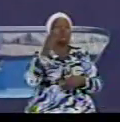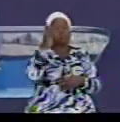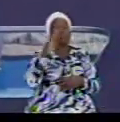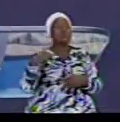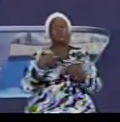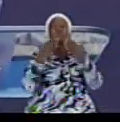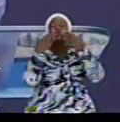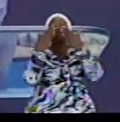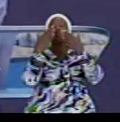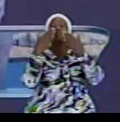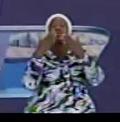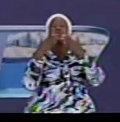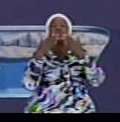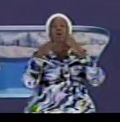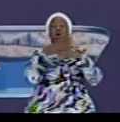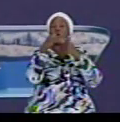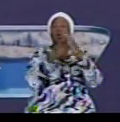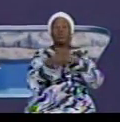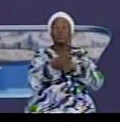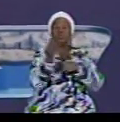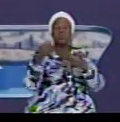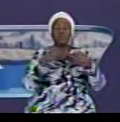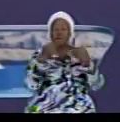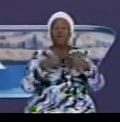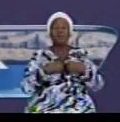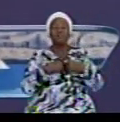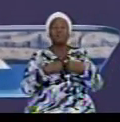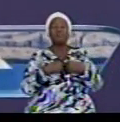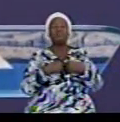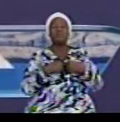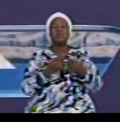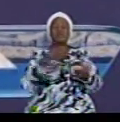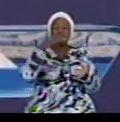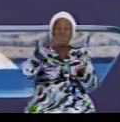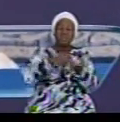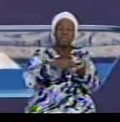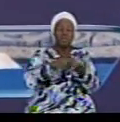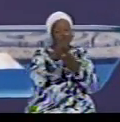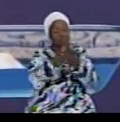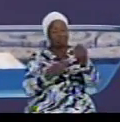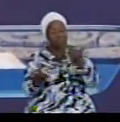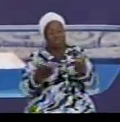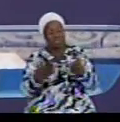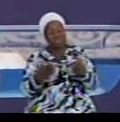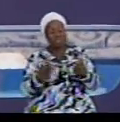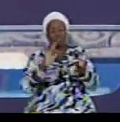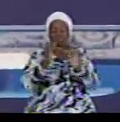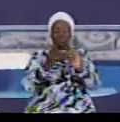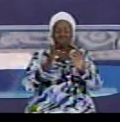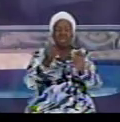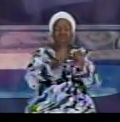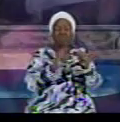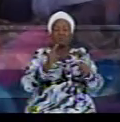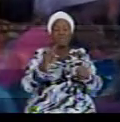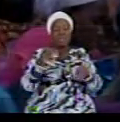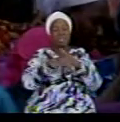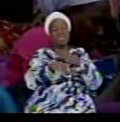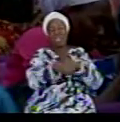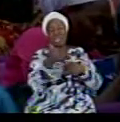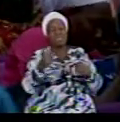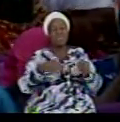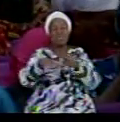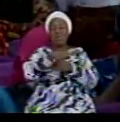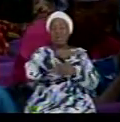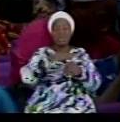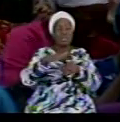you. All these who have indicated, both here, online, everywhere, in every